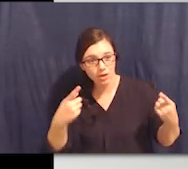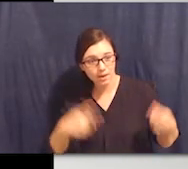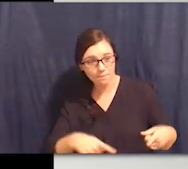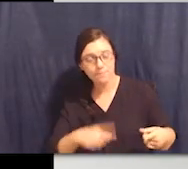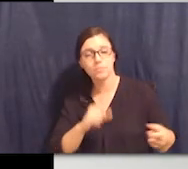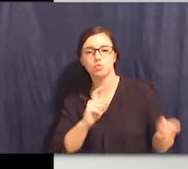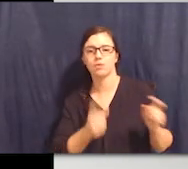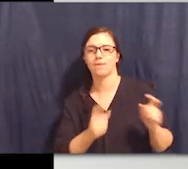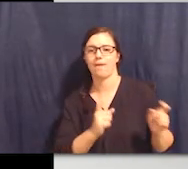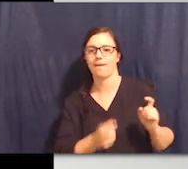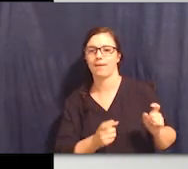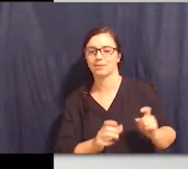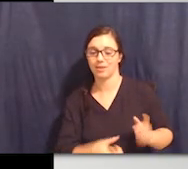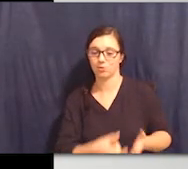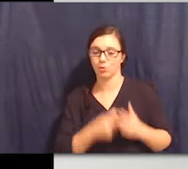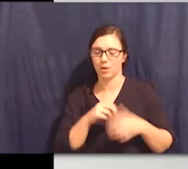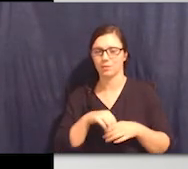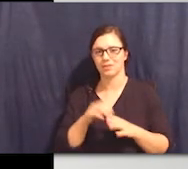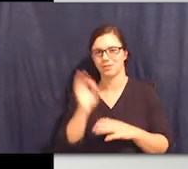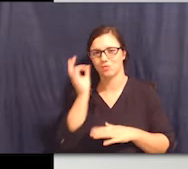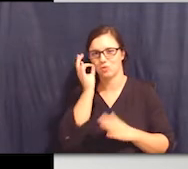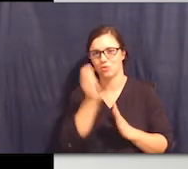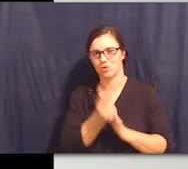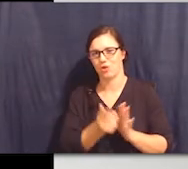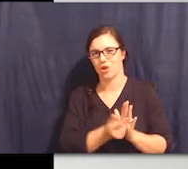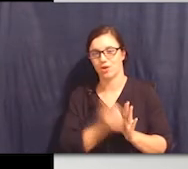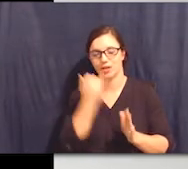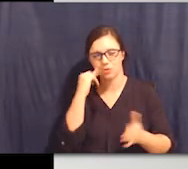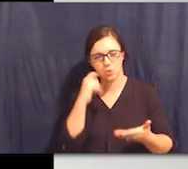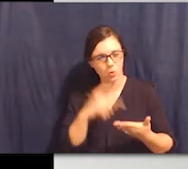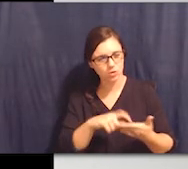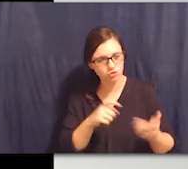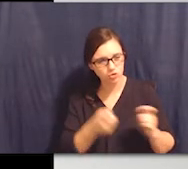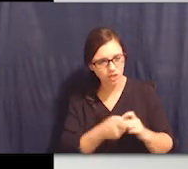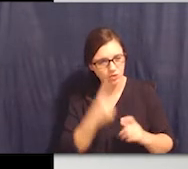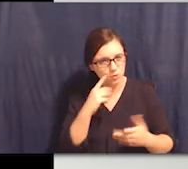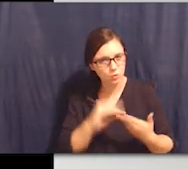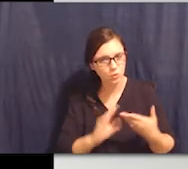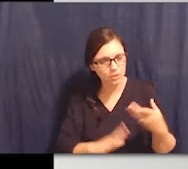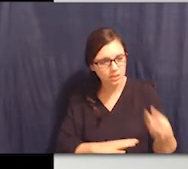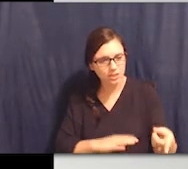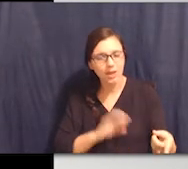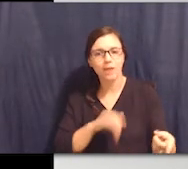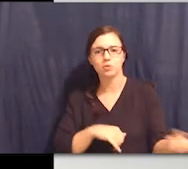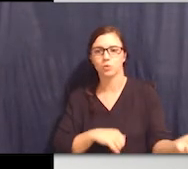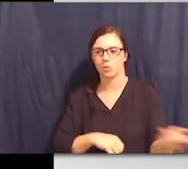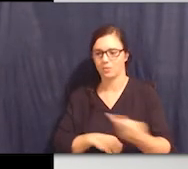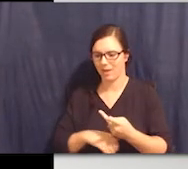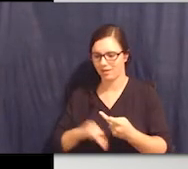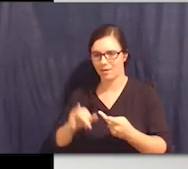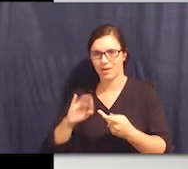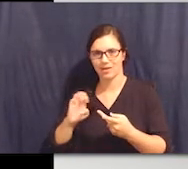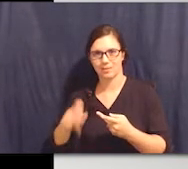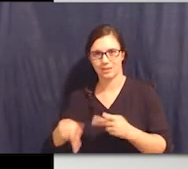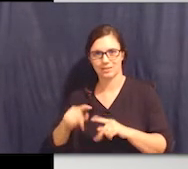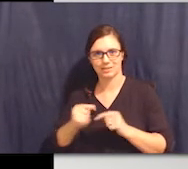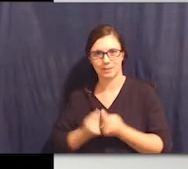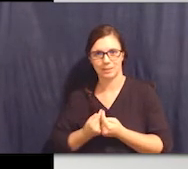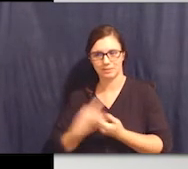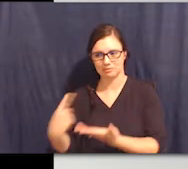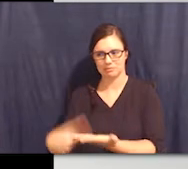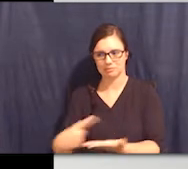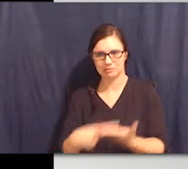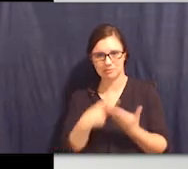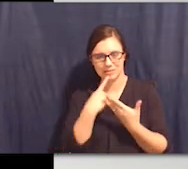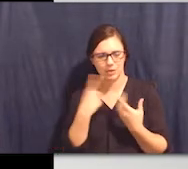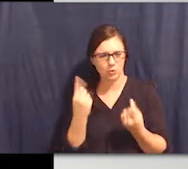and revise, and that requirement is in federal law. So if we notice a change in a student, we've got to come back to the table as an IEP team and say,